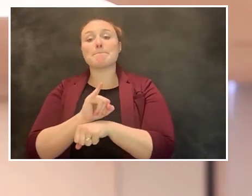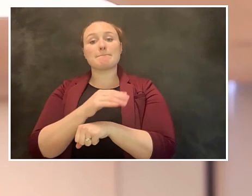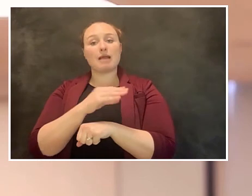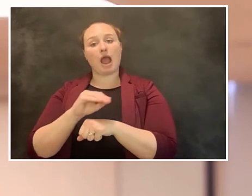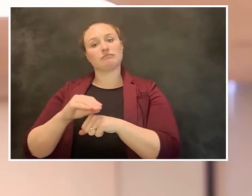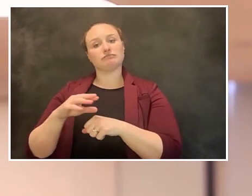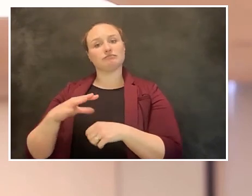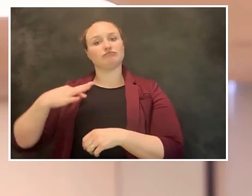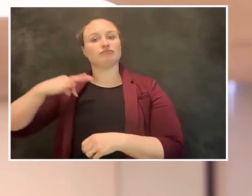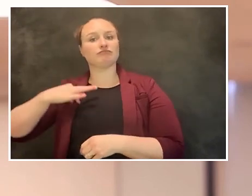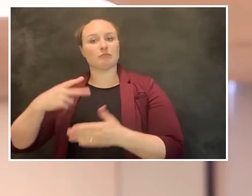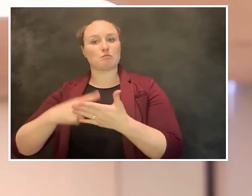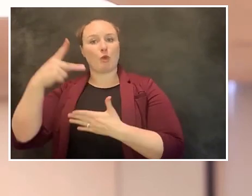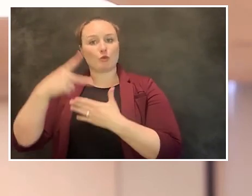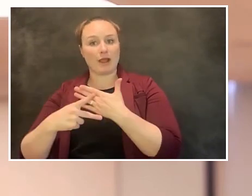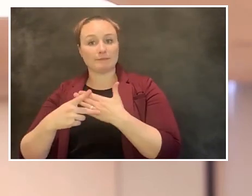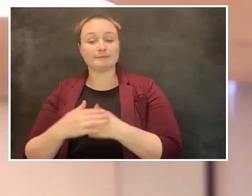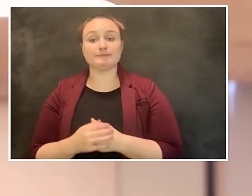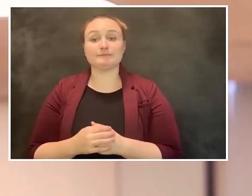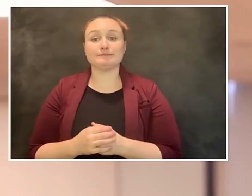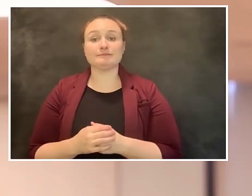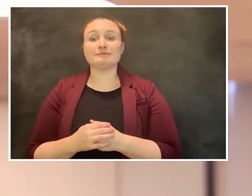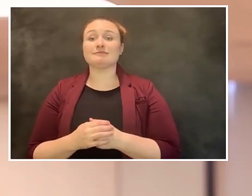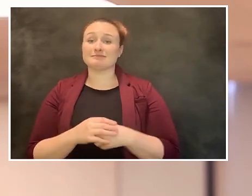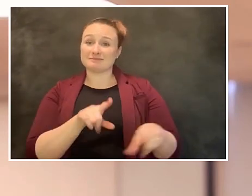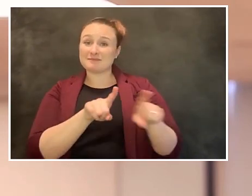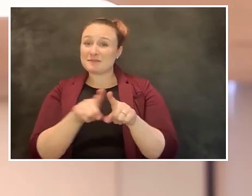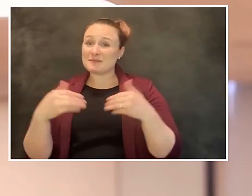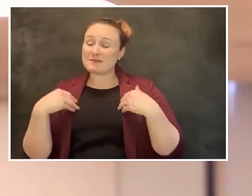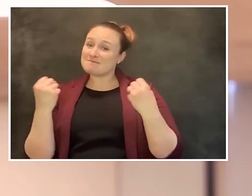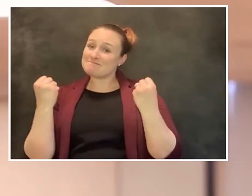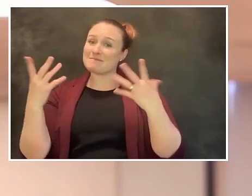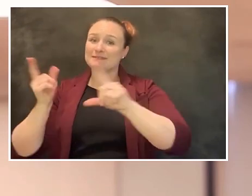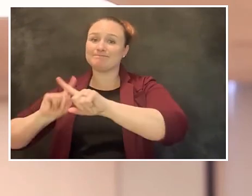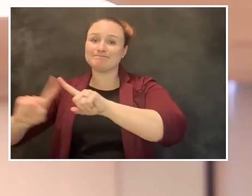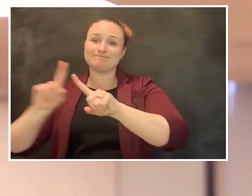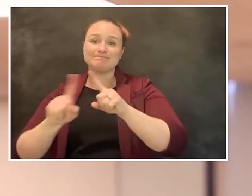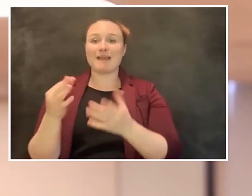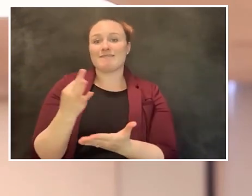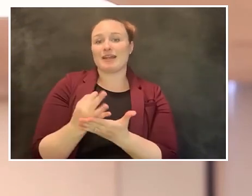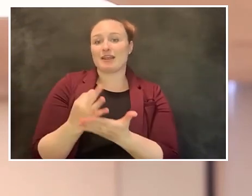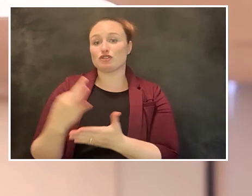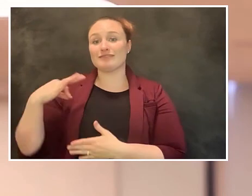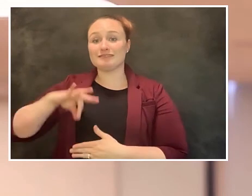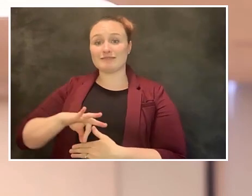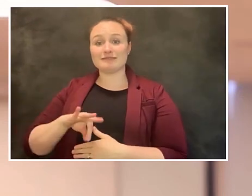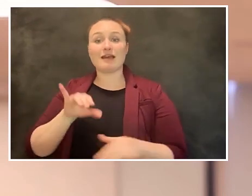health. And we are bringing in as many financial incentives like student loan repayment